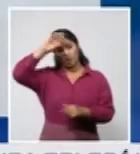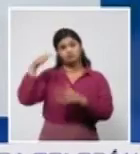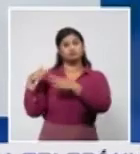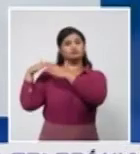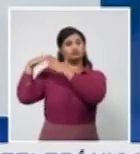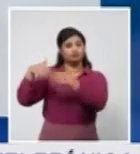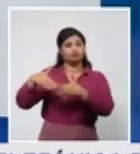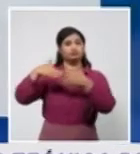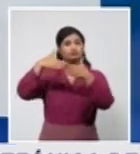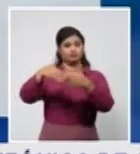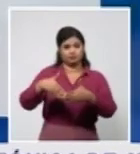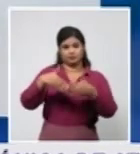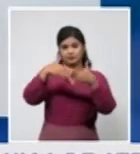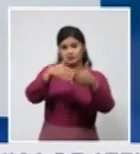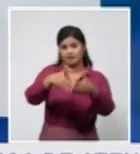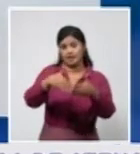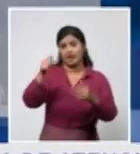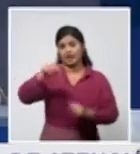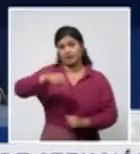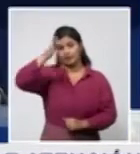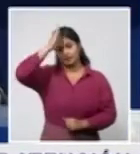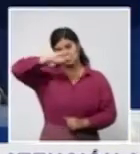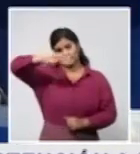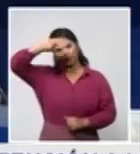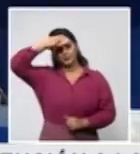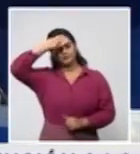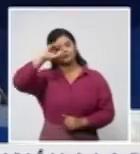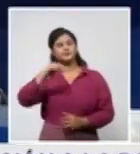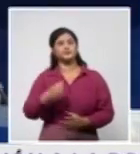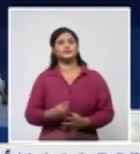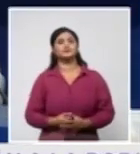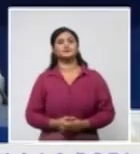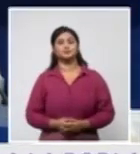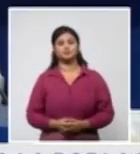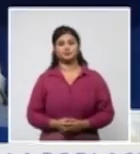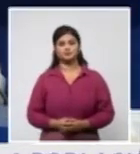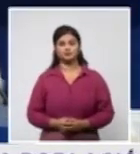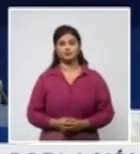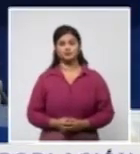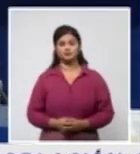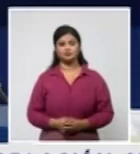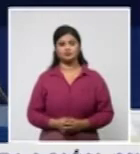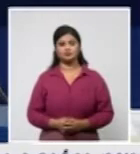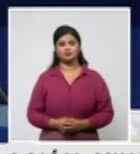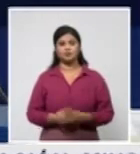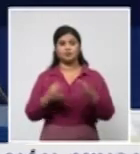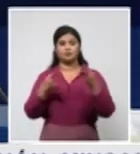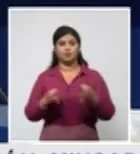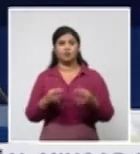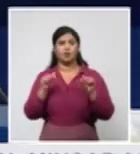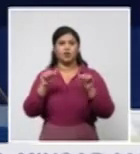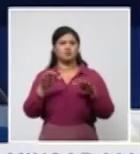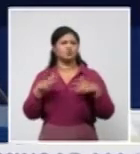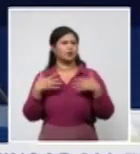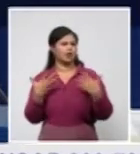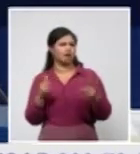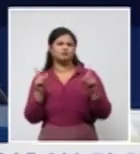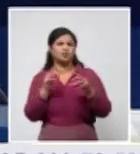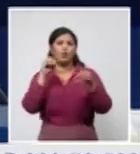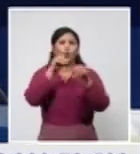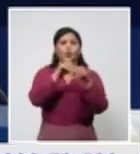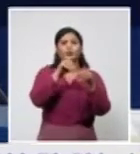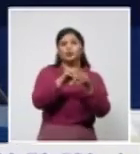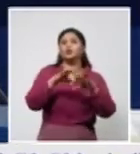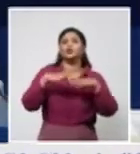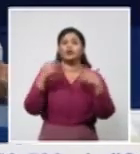individual contracted the virus abroad. Yesterday, someone asked about people those returning to Cuba may come